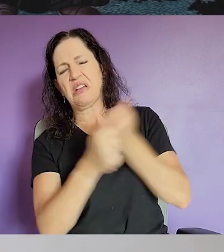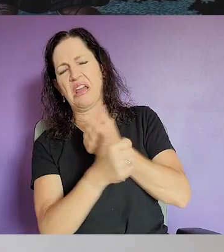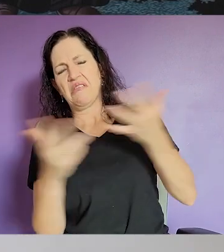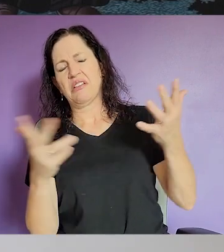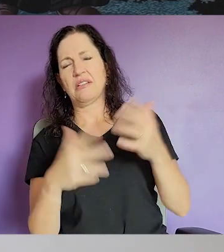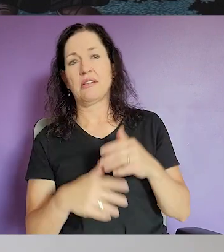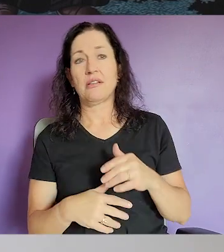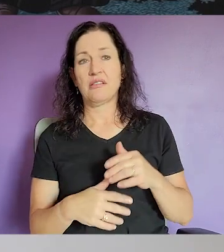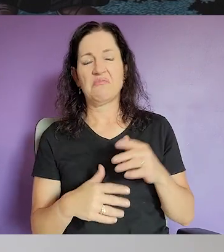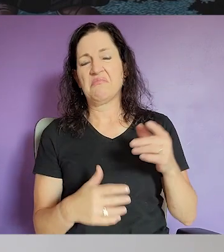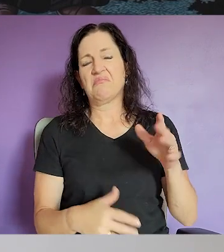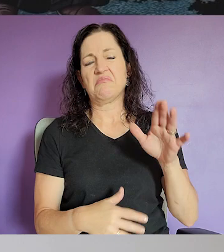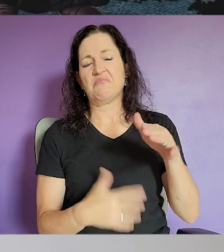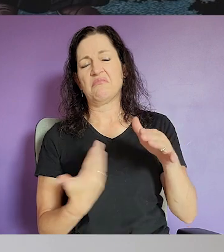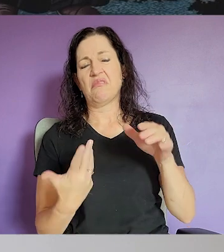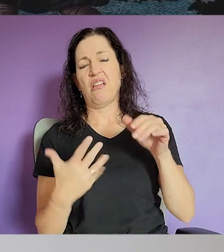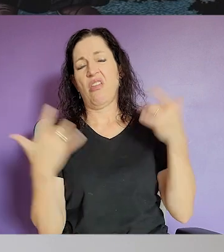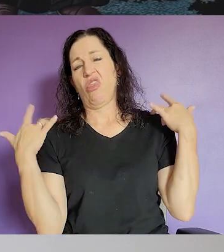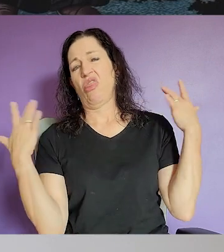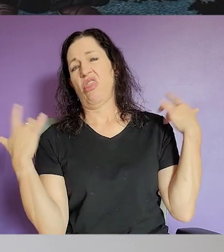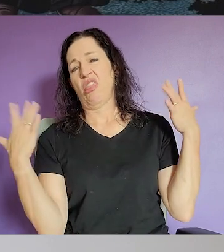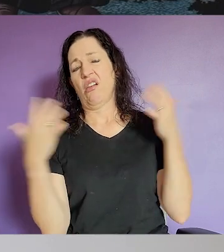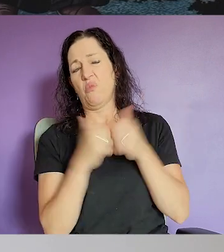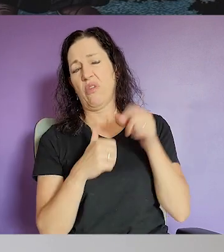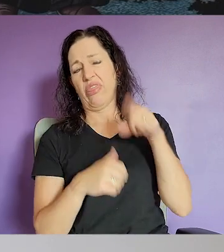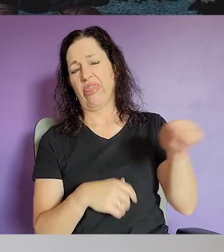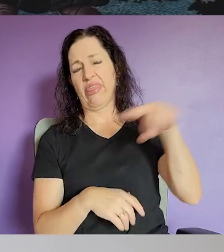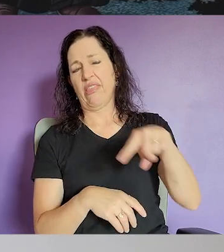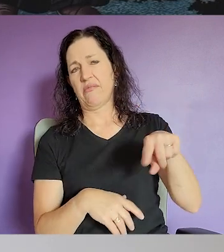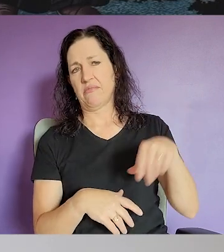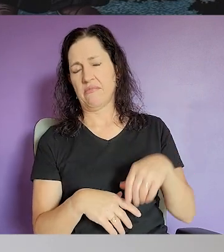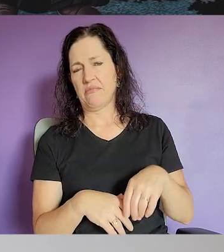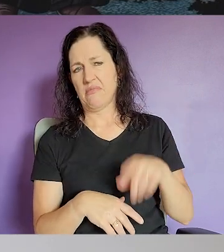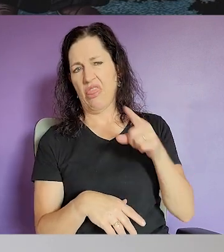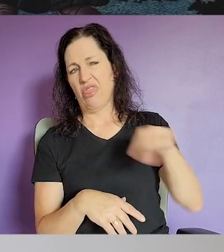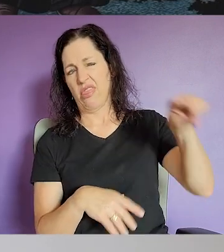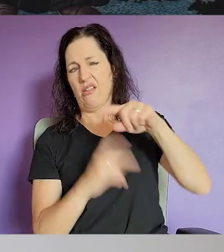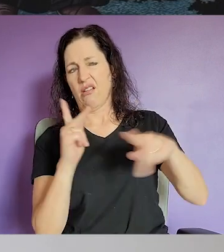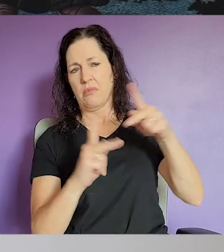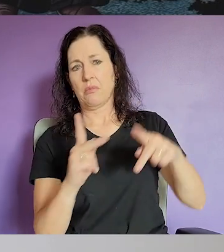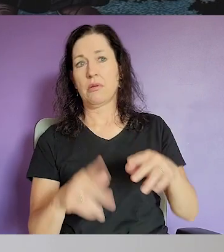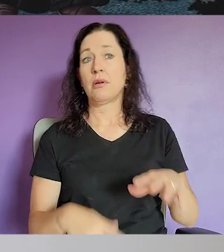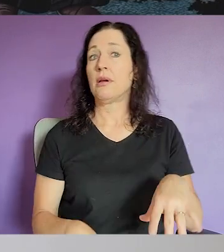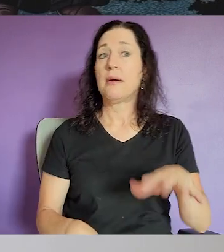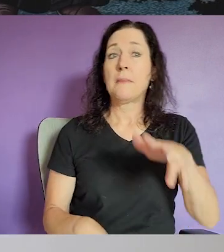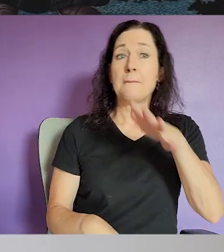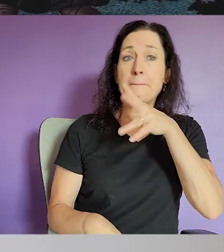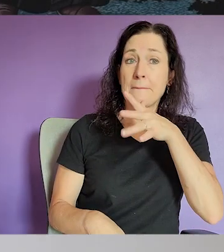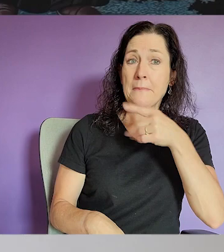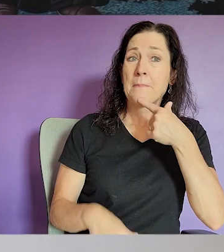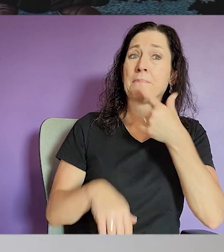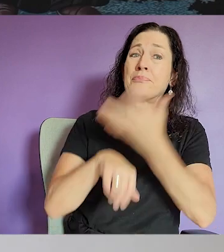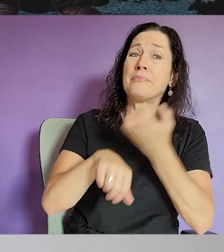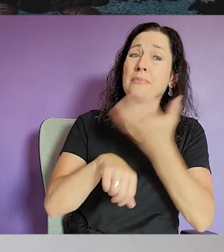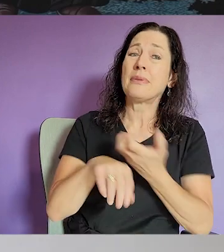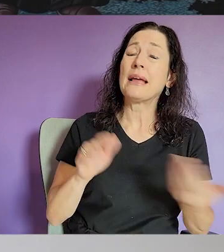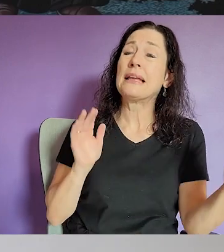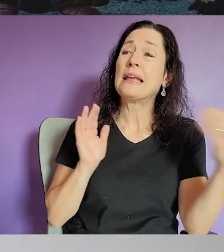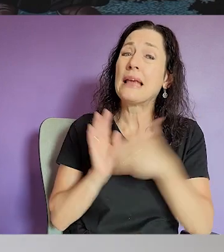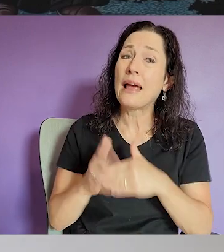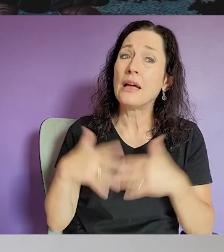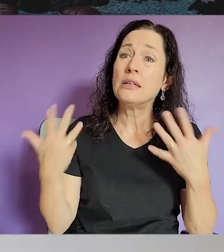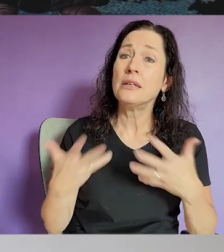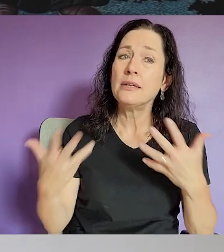And we don't have anything to do with them. And she really makes a second plea.